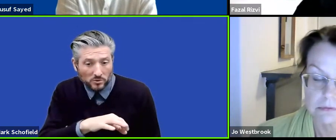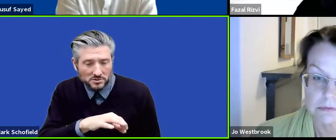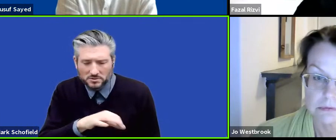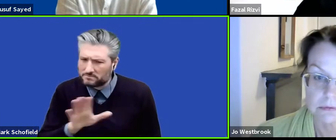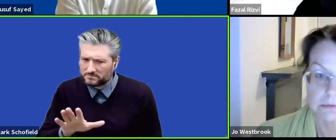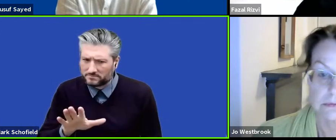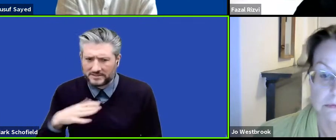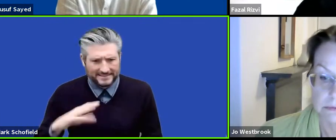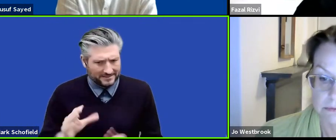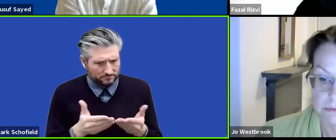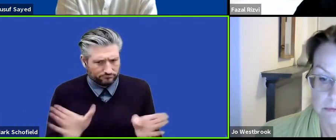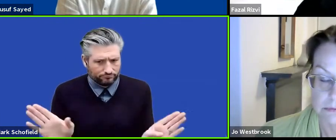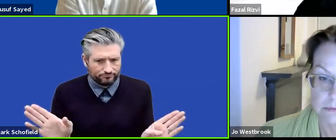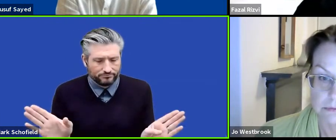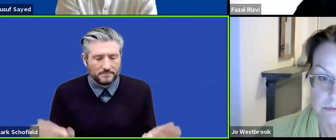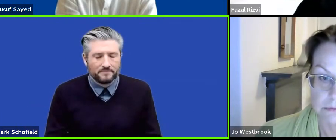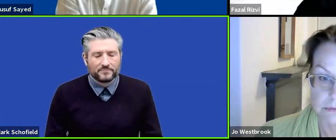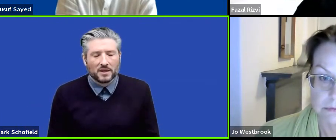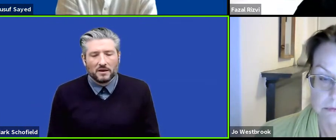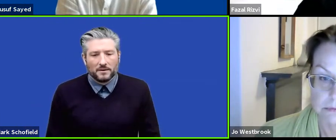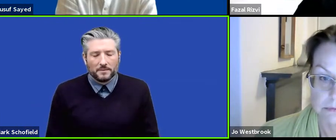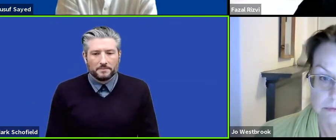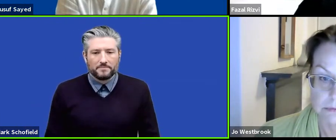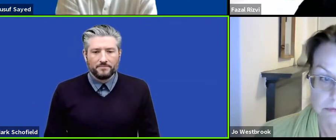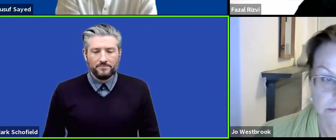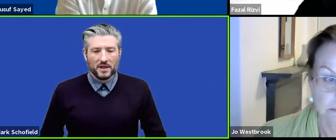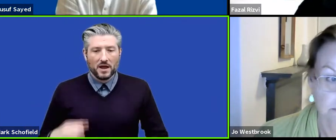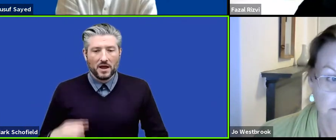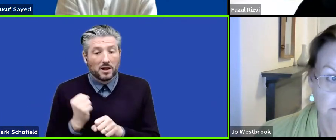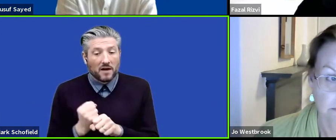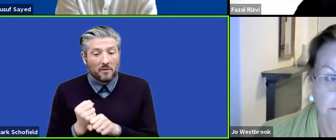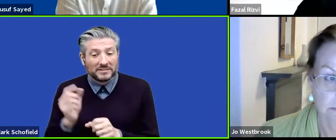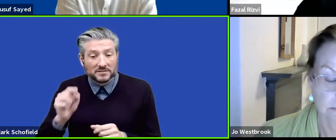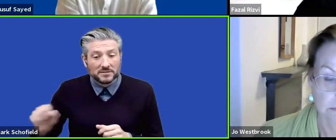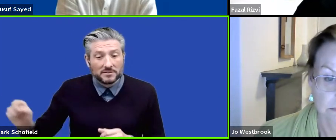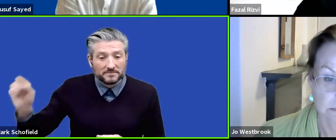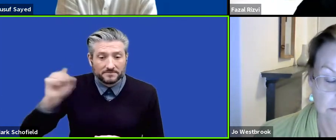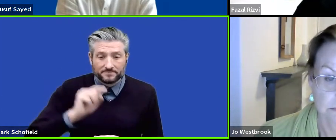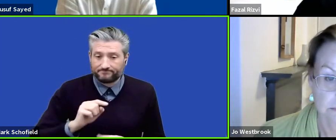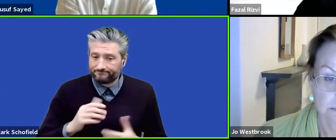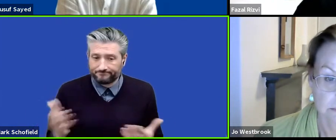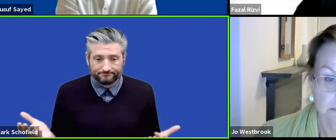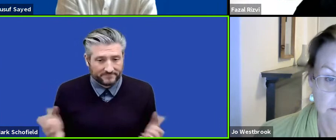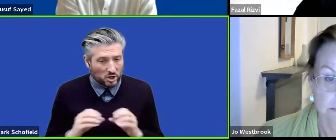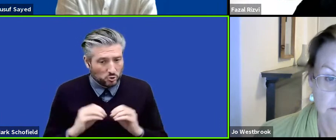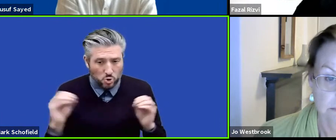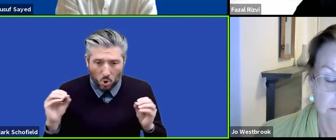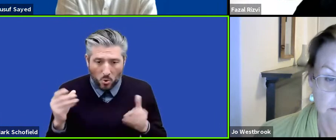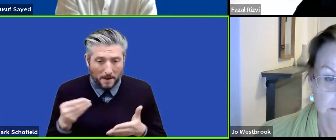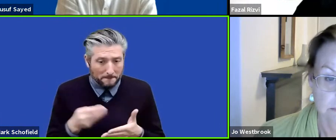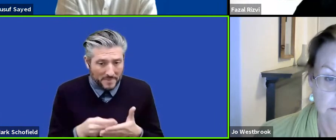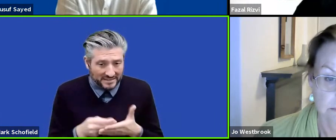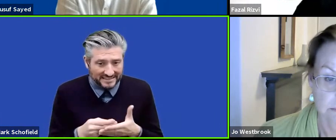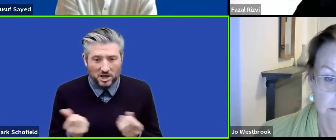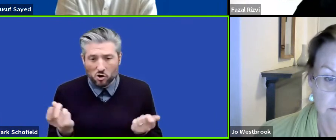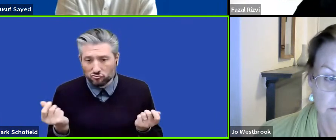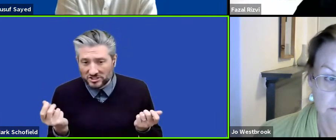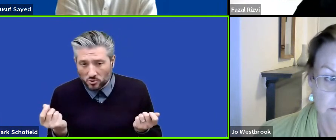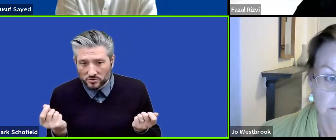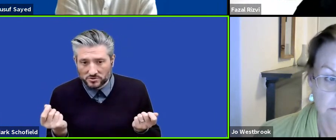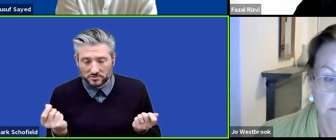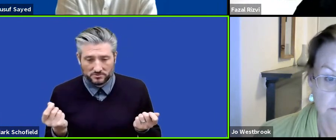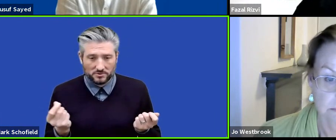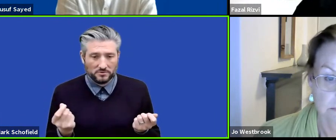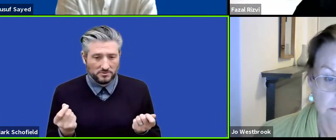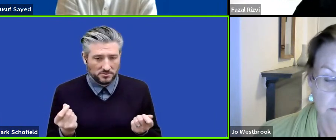To my mind, the governments do not have the money and the resources to be able to make the entire system